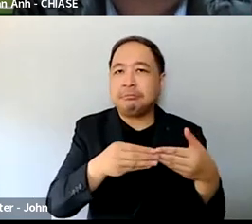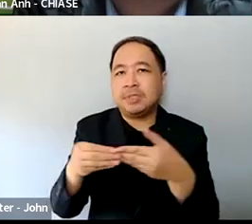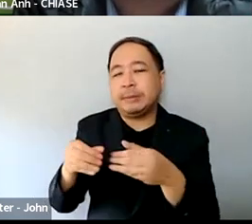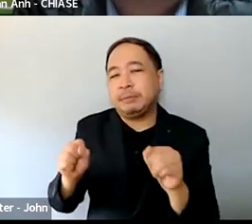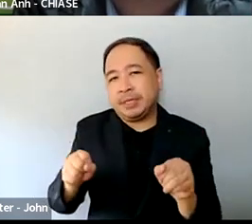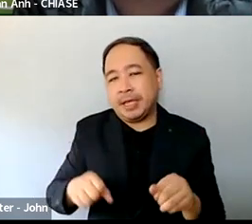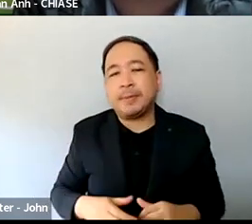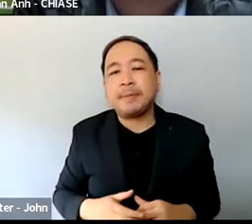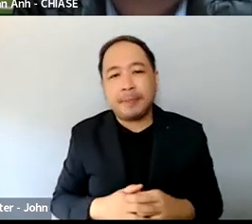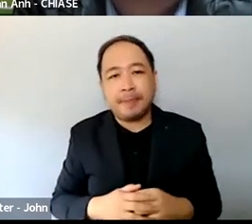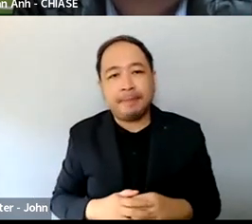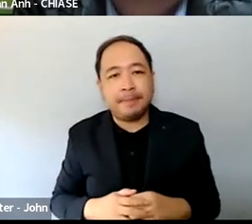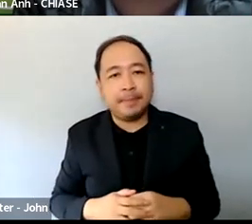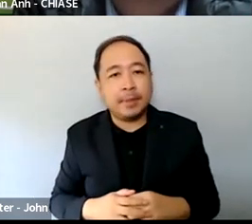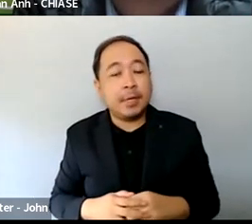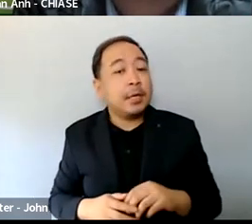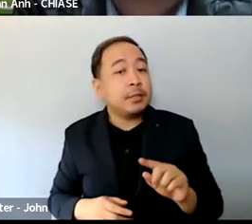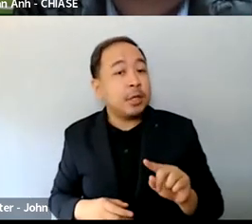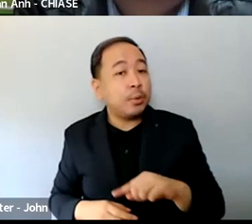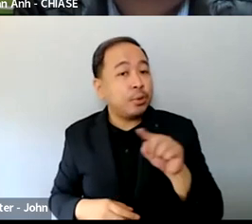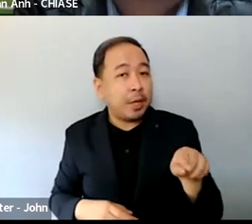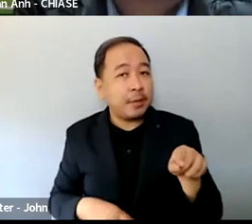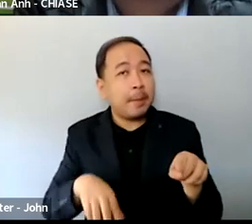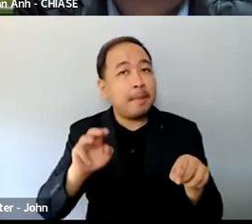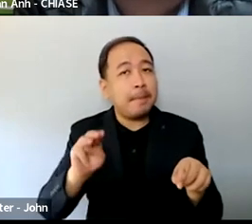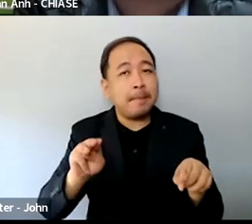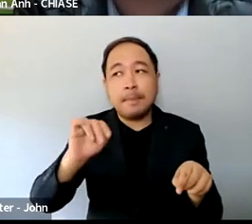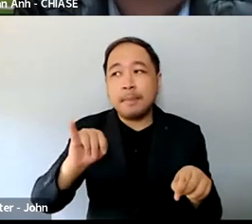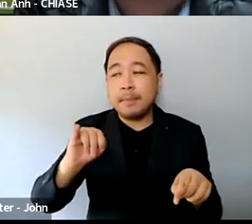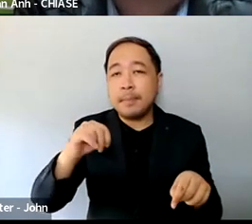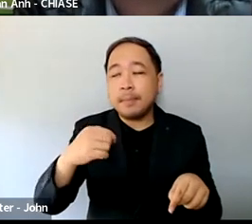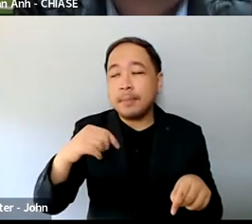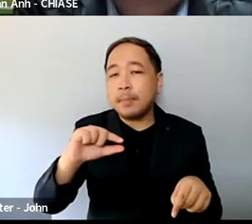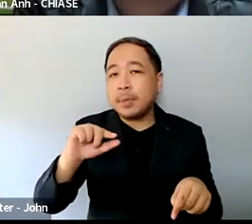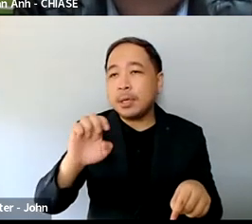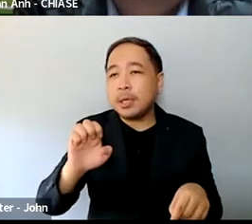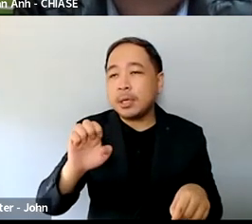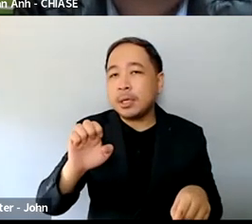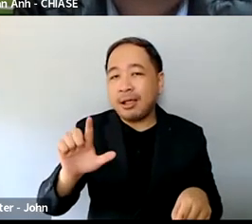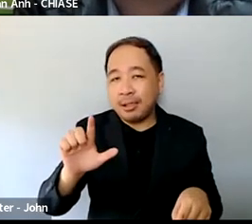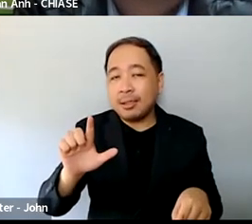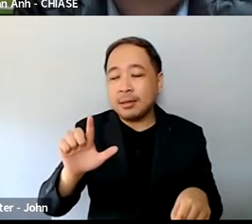to you, Miguel. You have talked about the instrument,